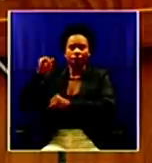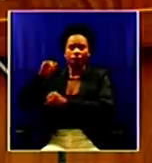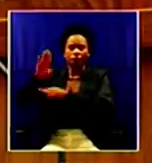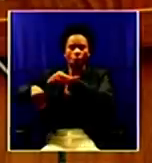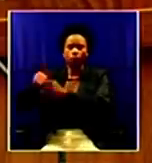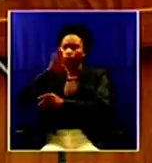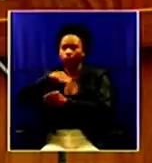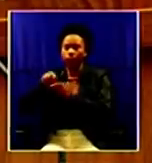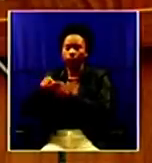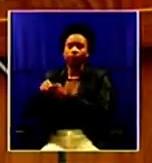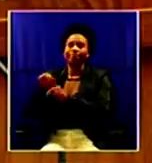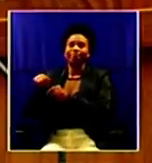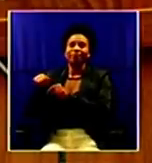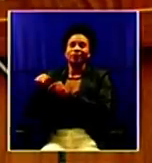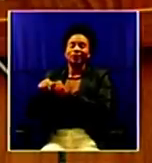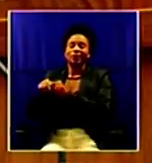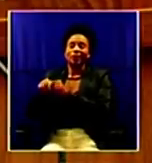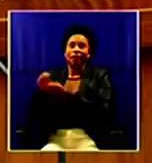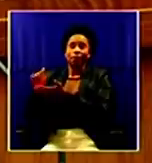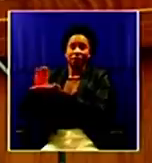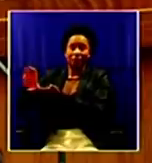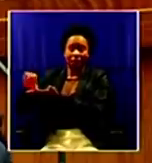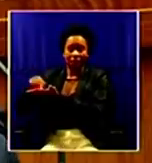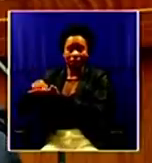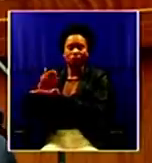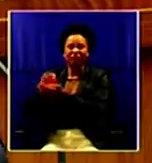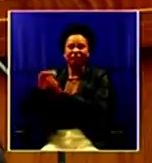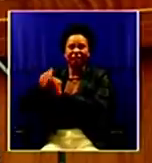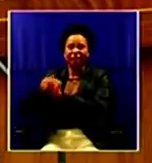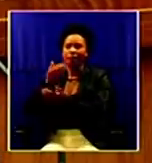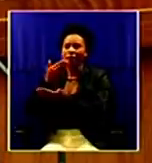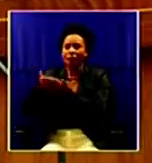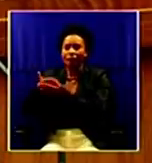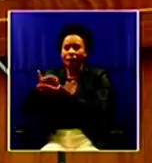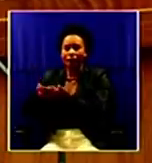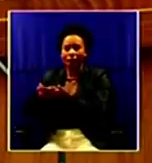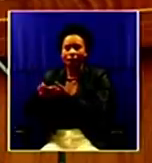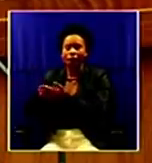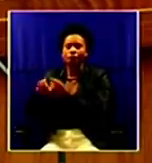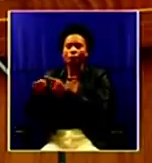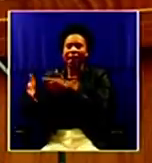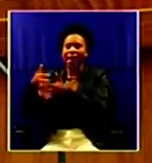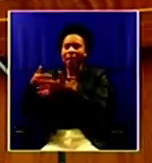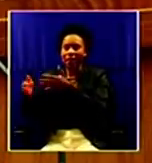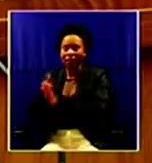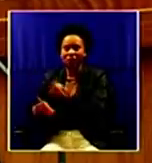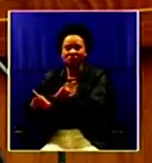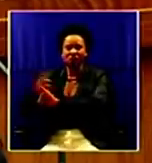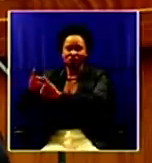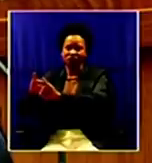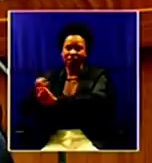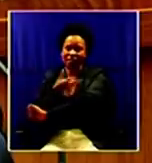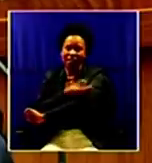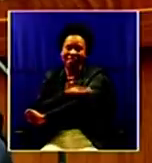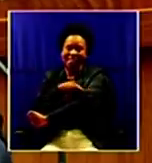claims in the unlikely event of any severe vaccine injuries, allocations to which